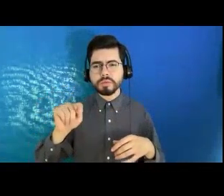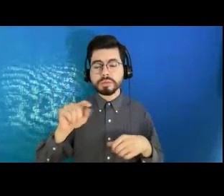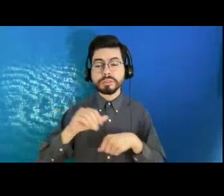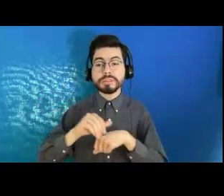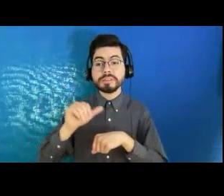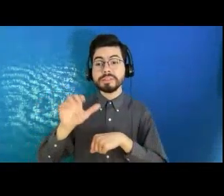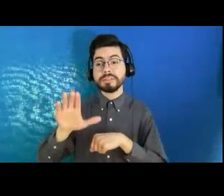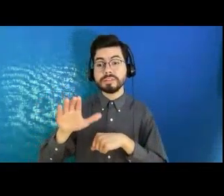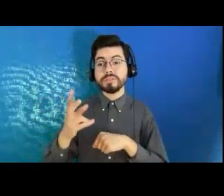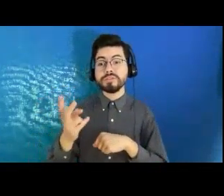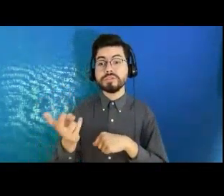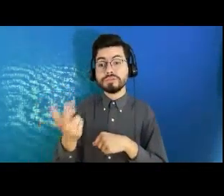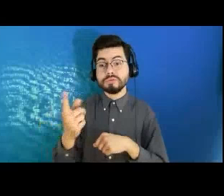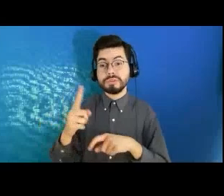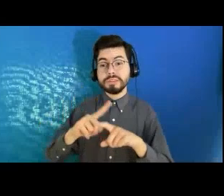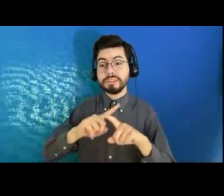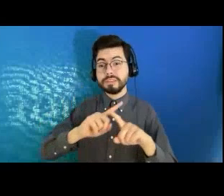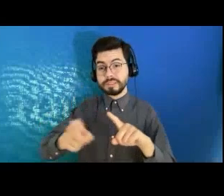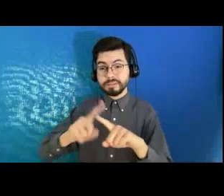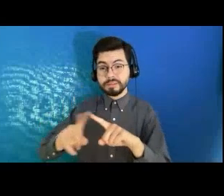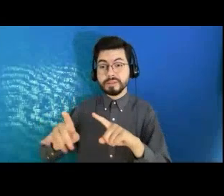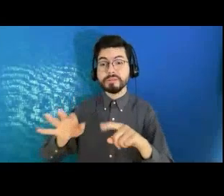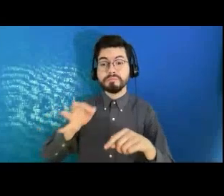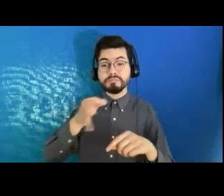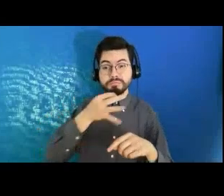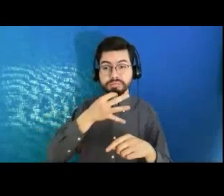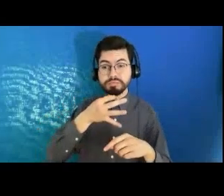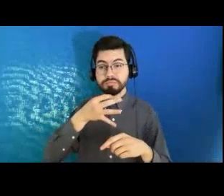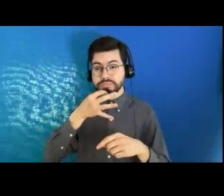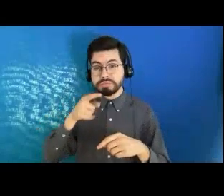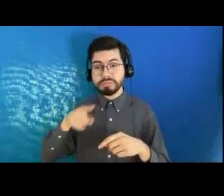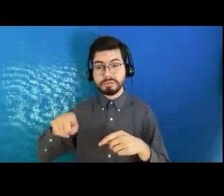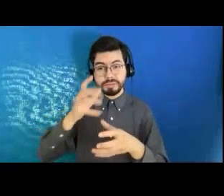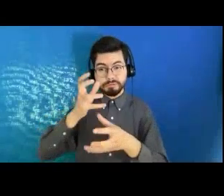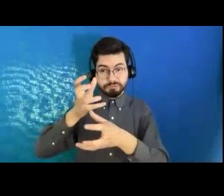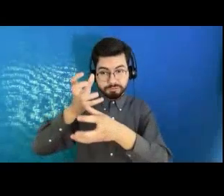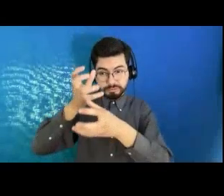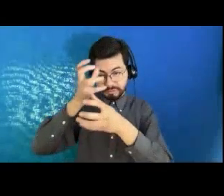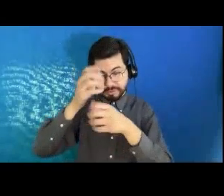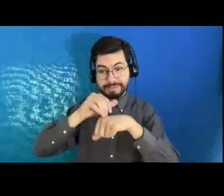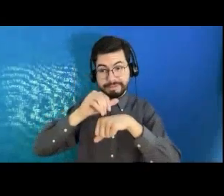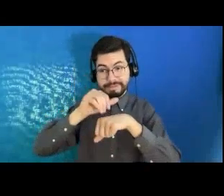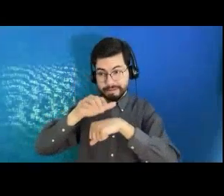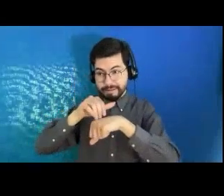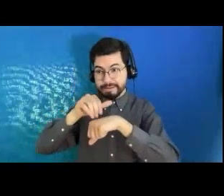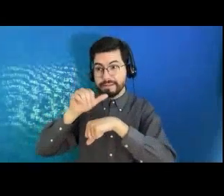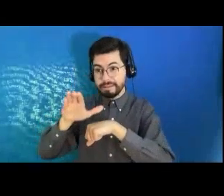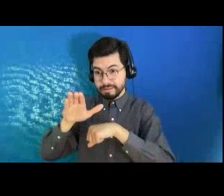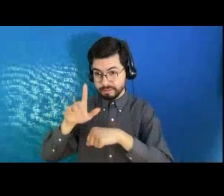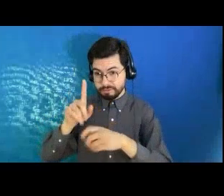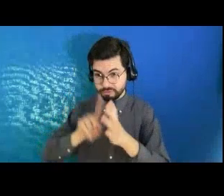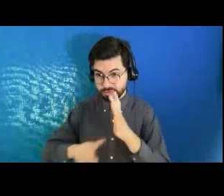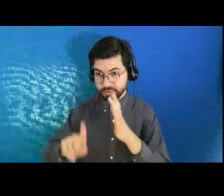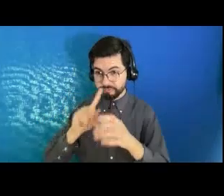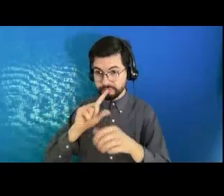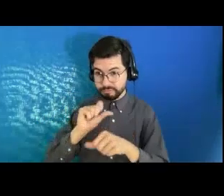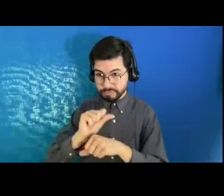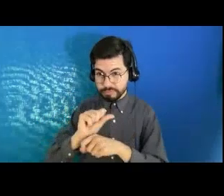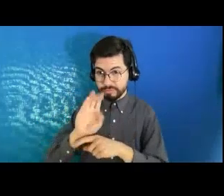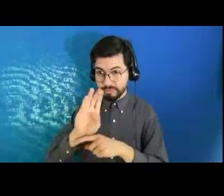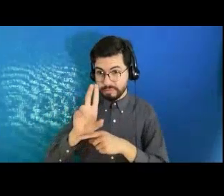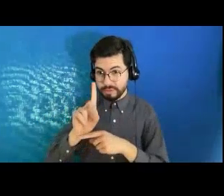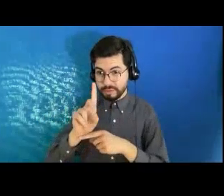was that bladderwort. So now I would say it's not the most common, but it's pretty common